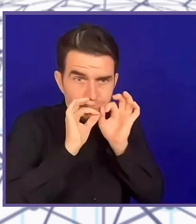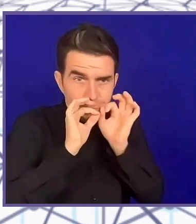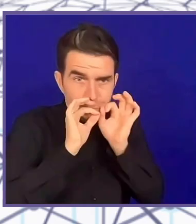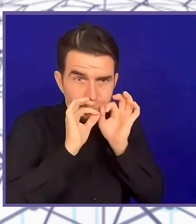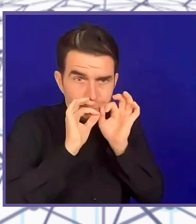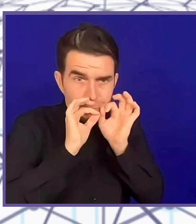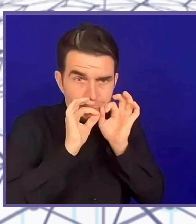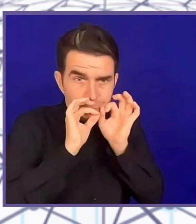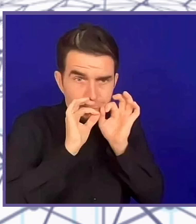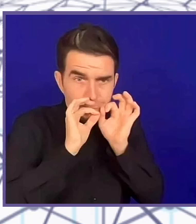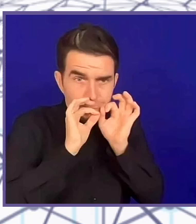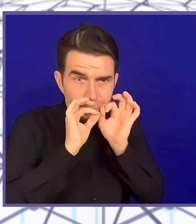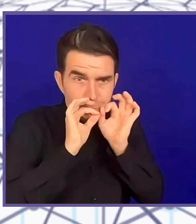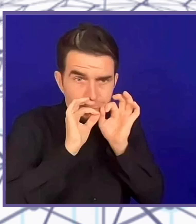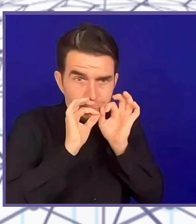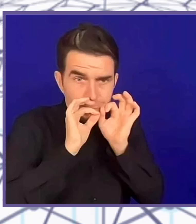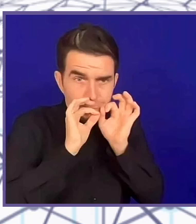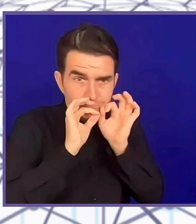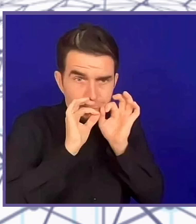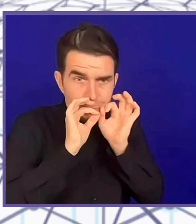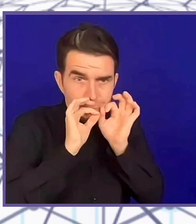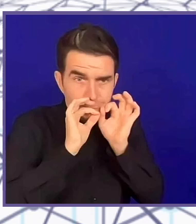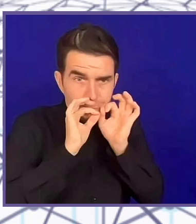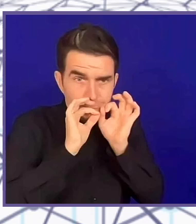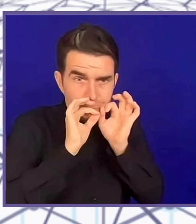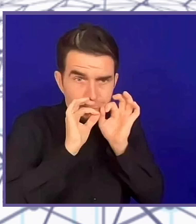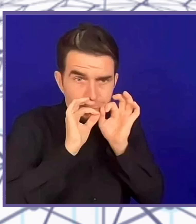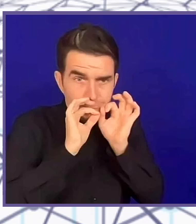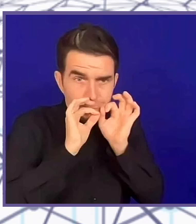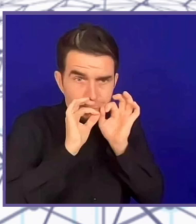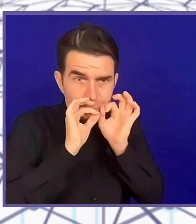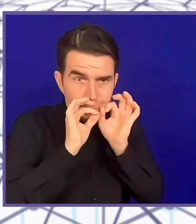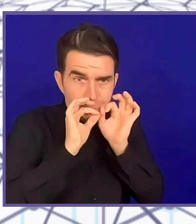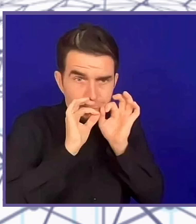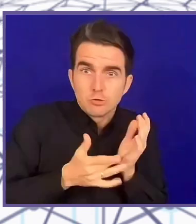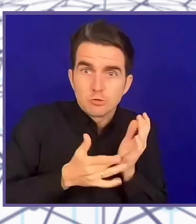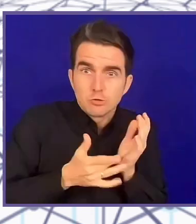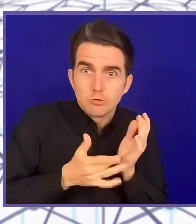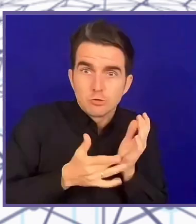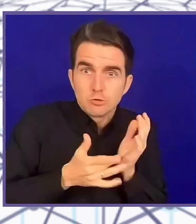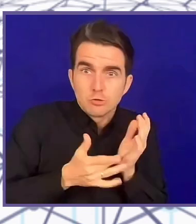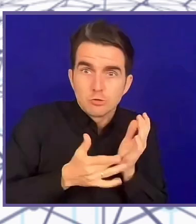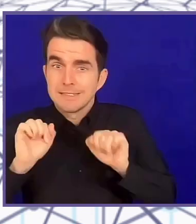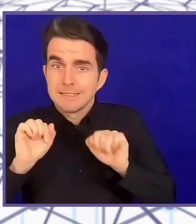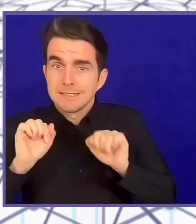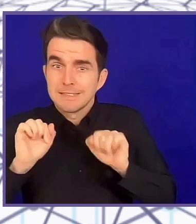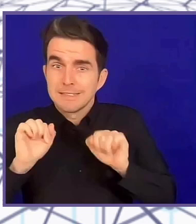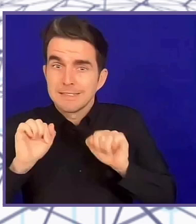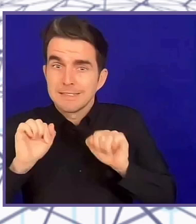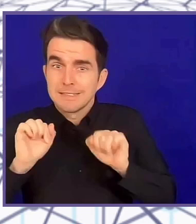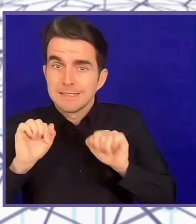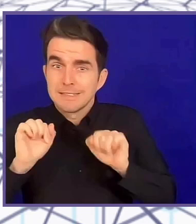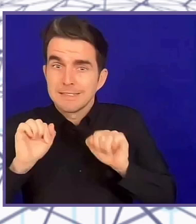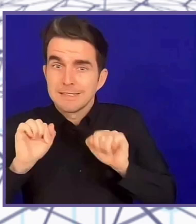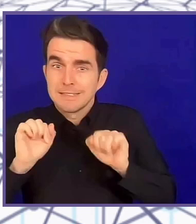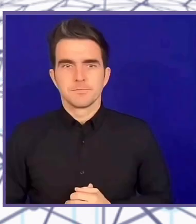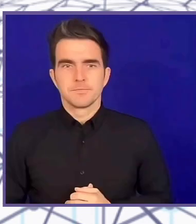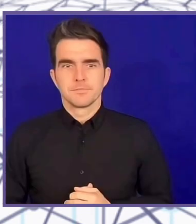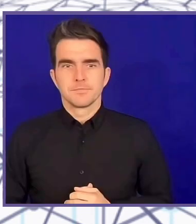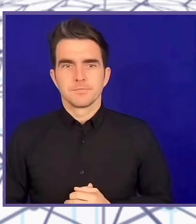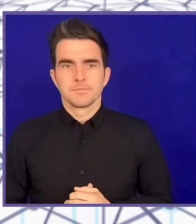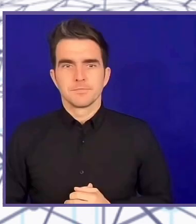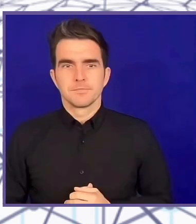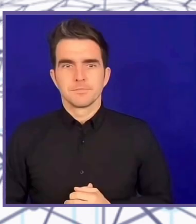using today to manipulate elections or track people in everything they do, to, instead of being invasive, to have